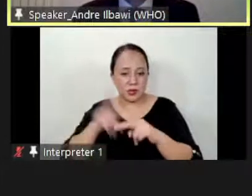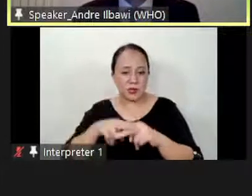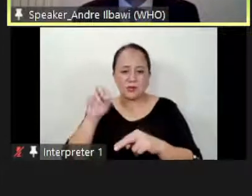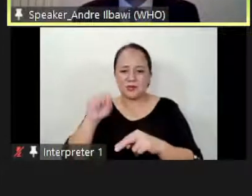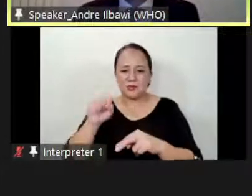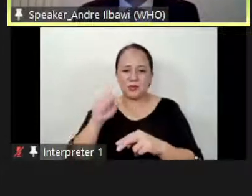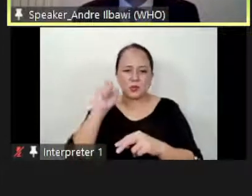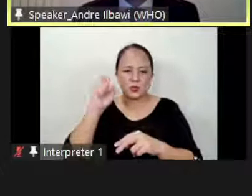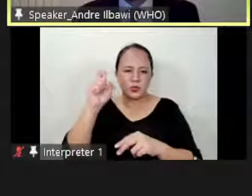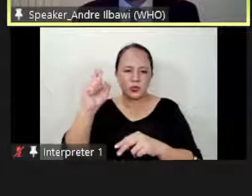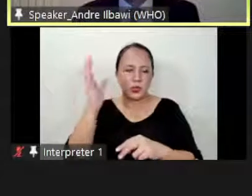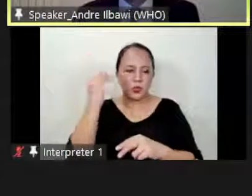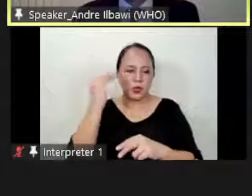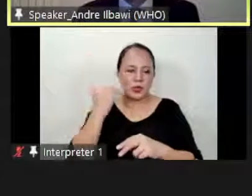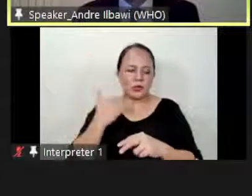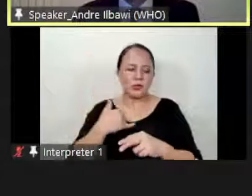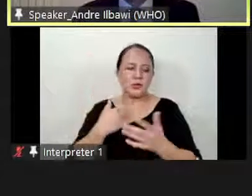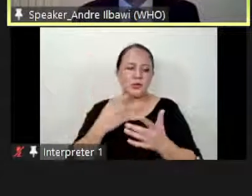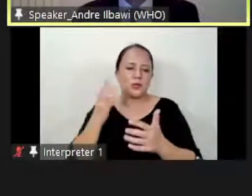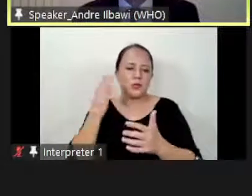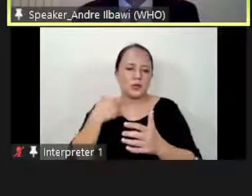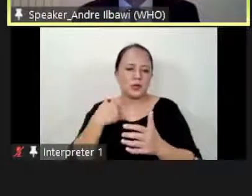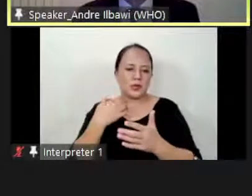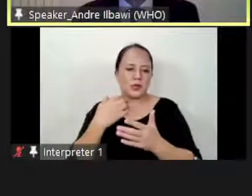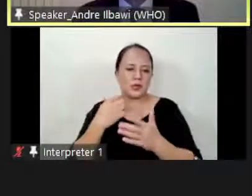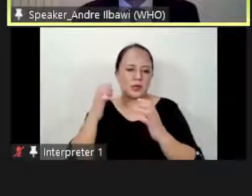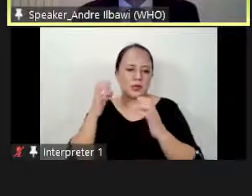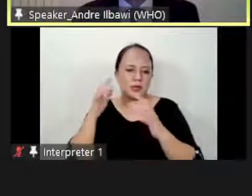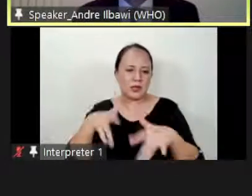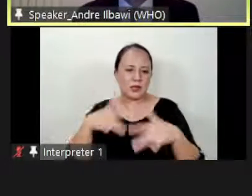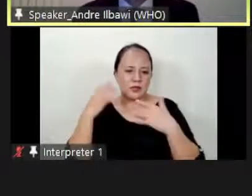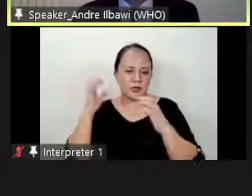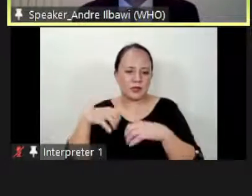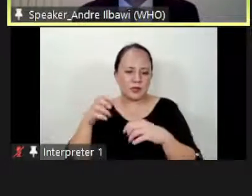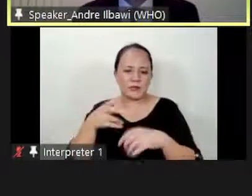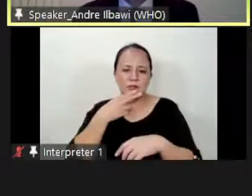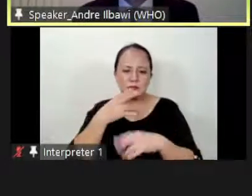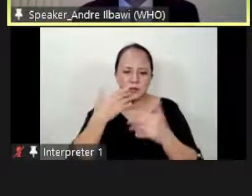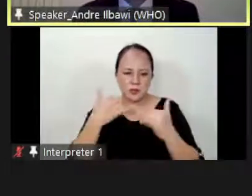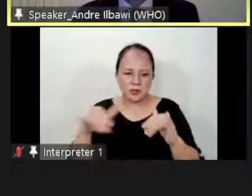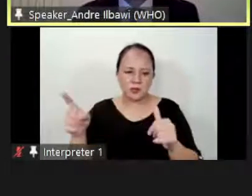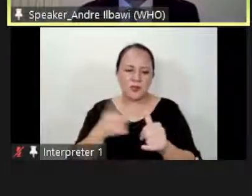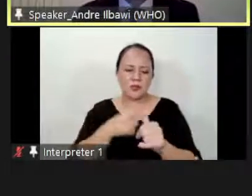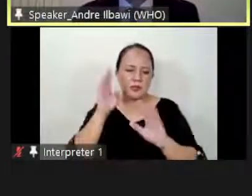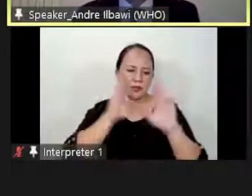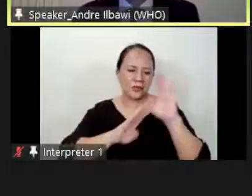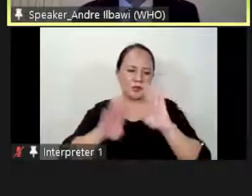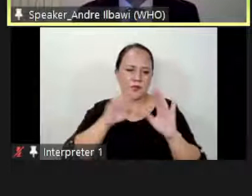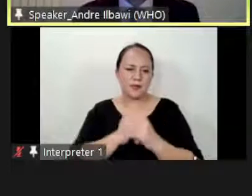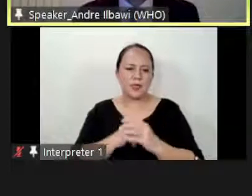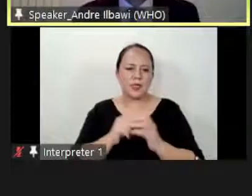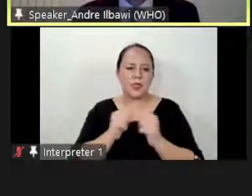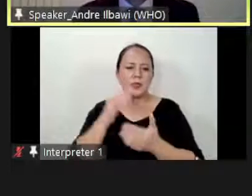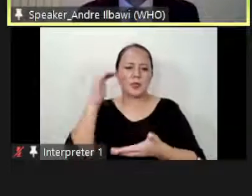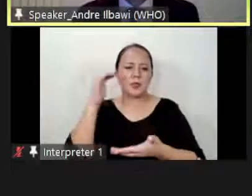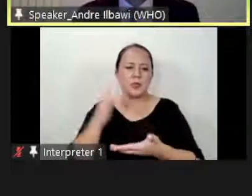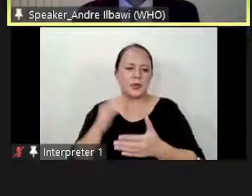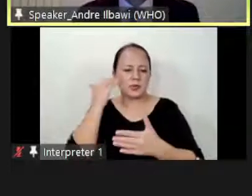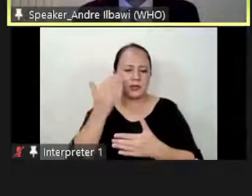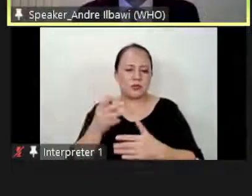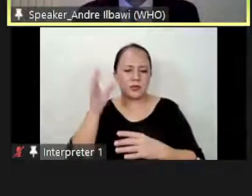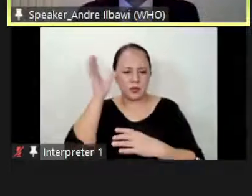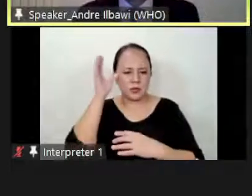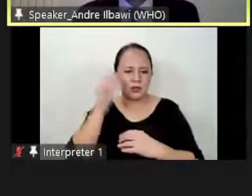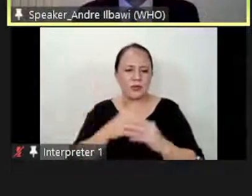rapidly. Why? Primarily because of life expectancy, but tobacco still is a primary problem. How do we reduce deaths from cancer?